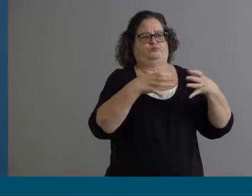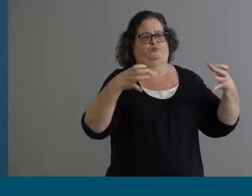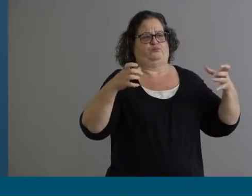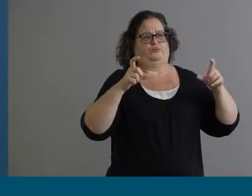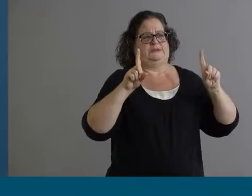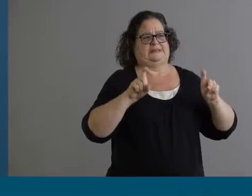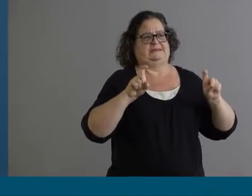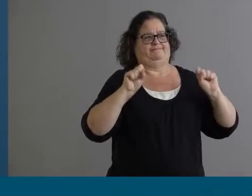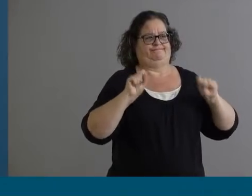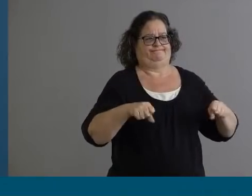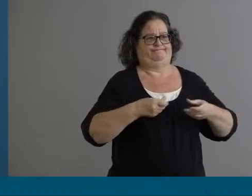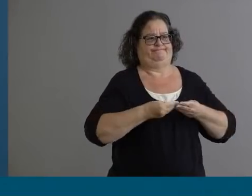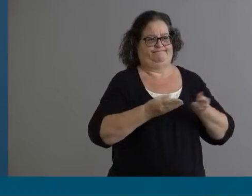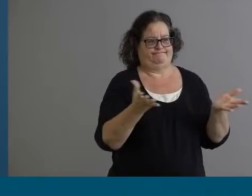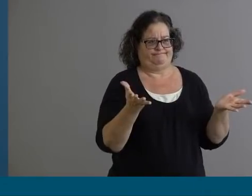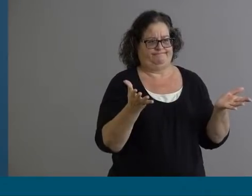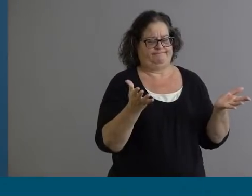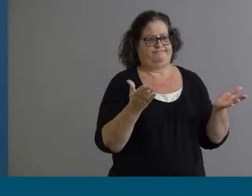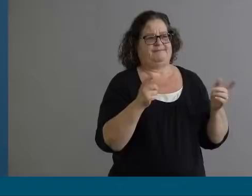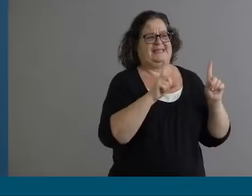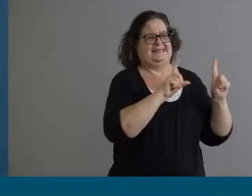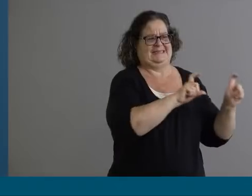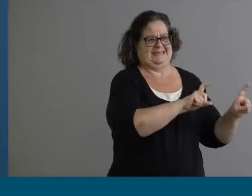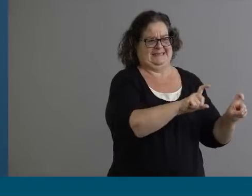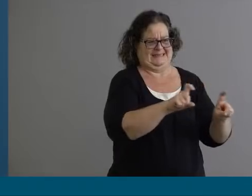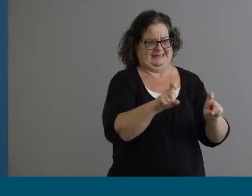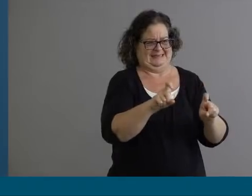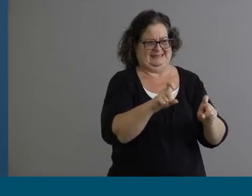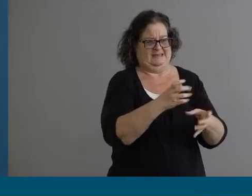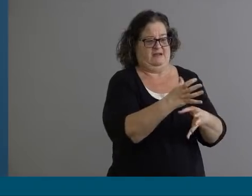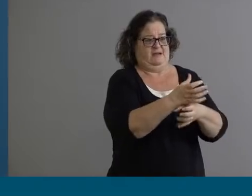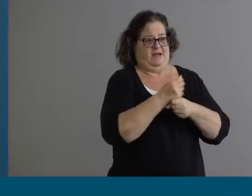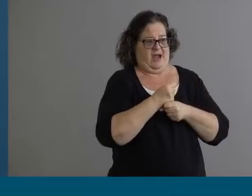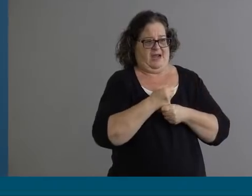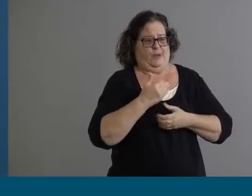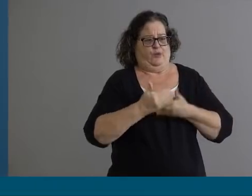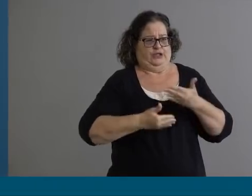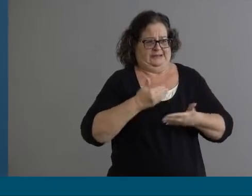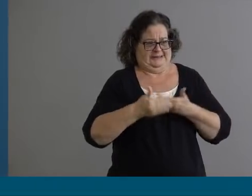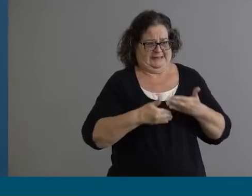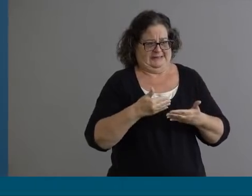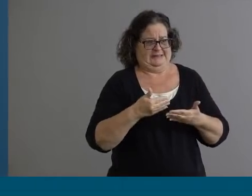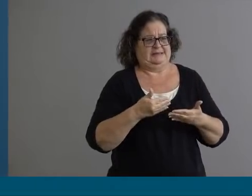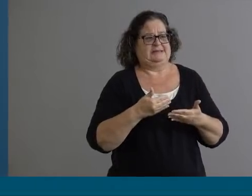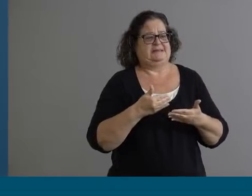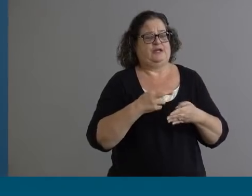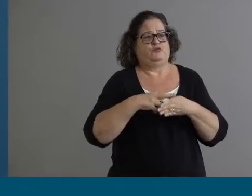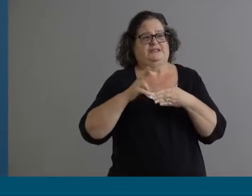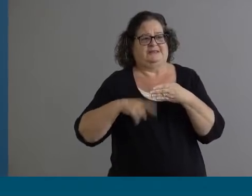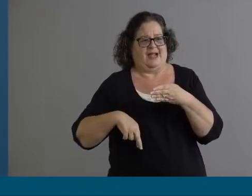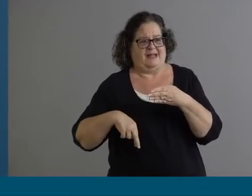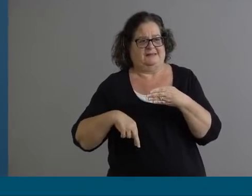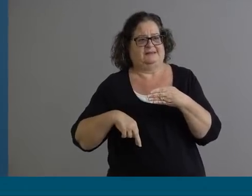processing tests. We will be at 35,000 tests by the end of July,